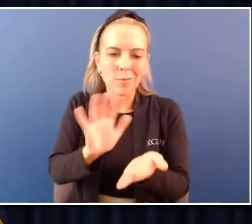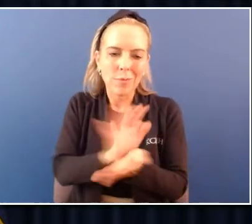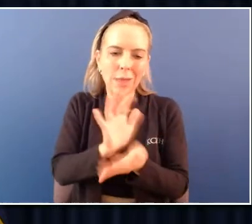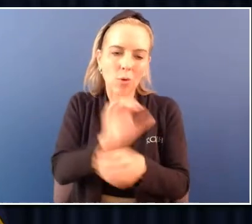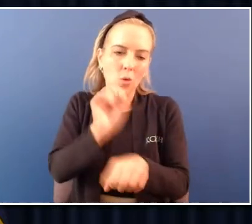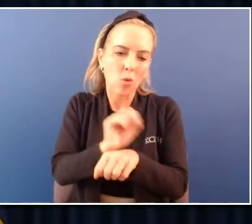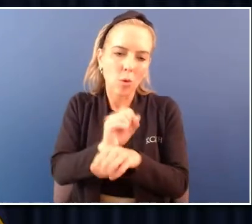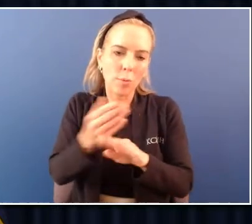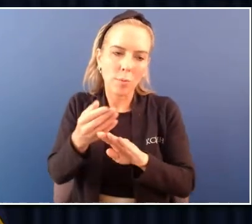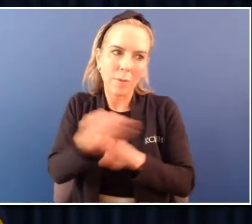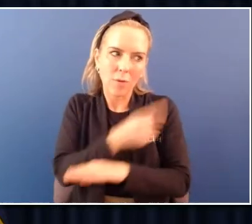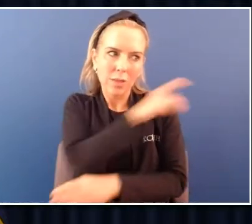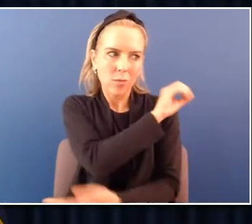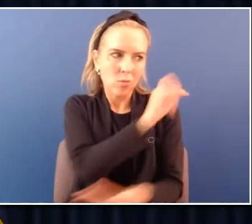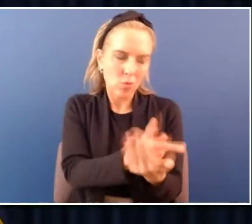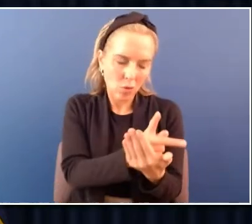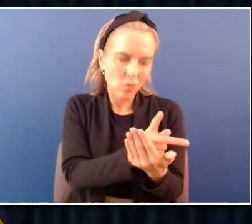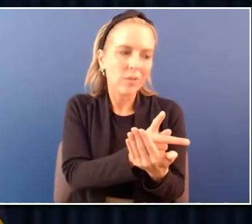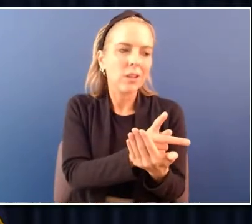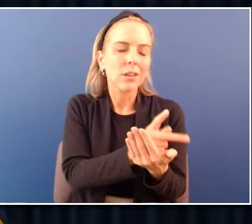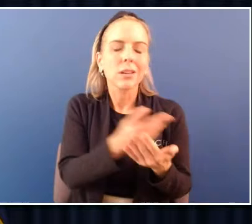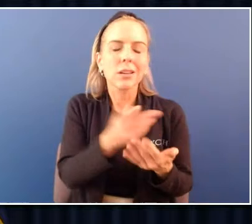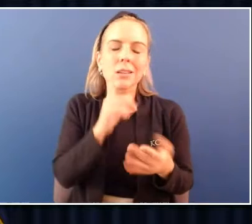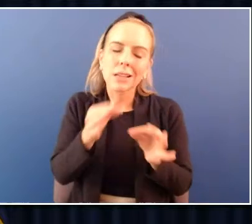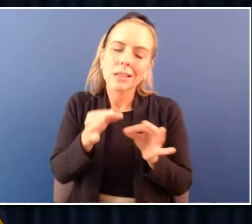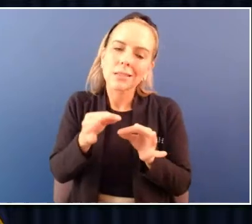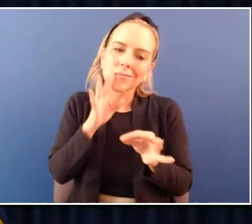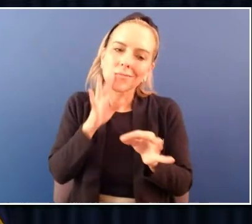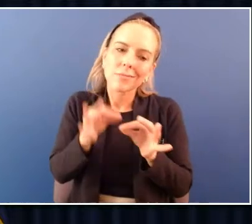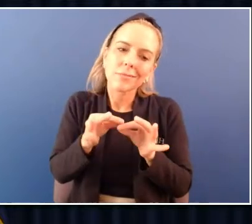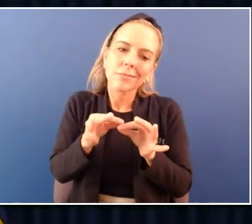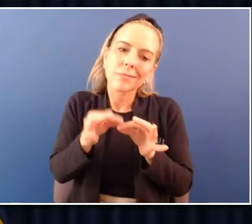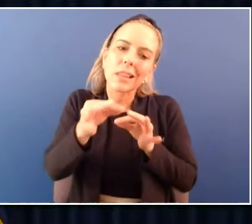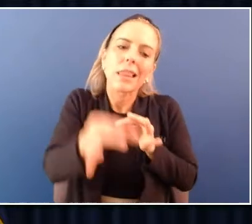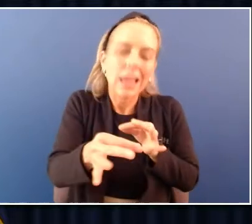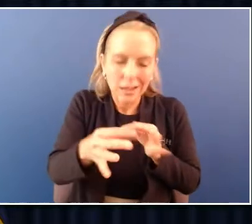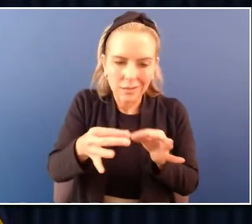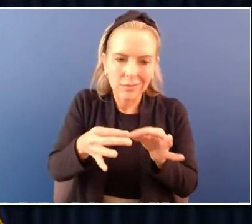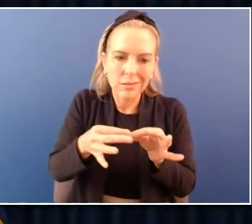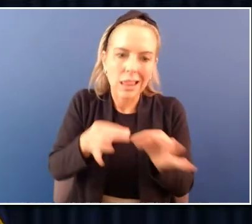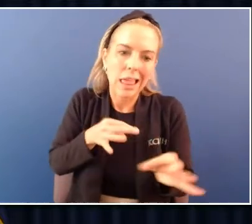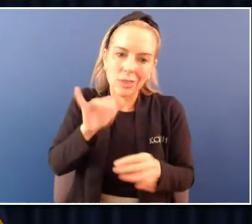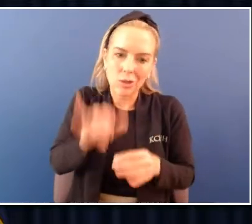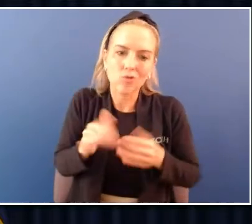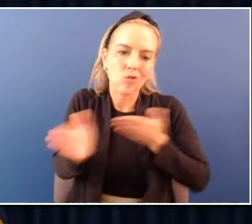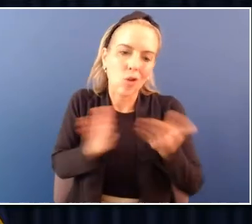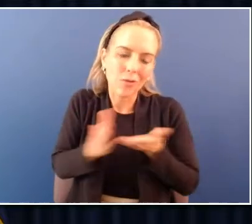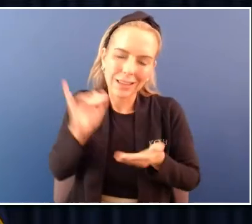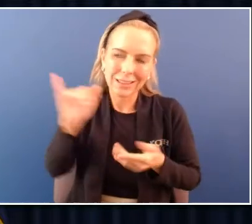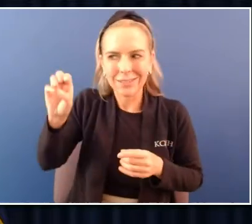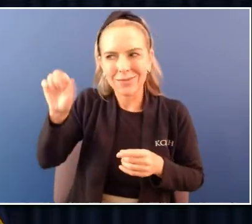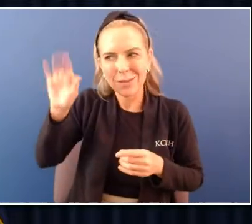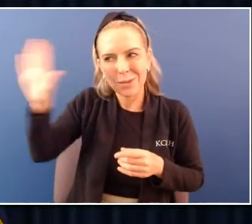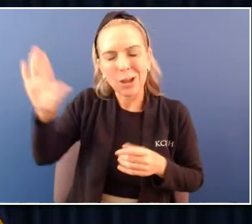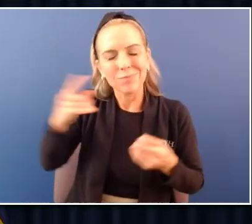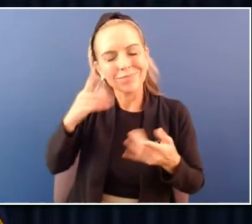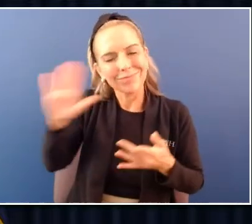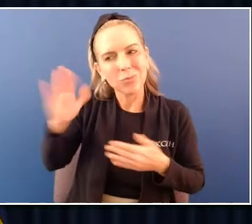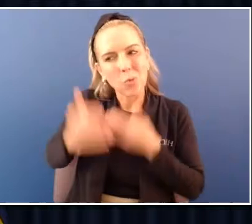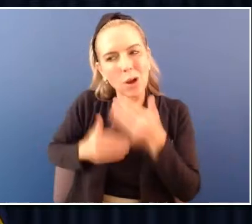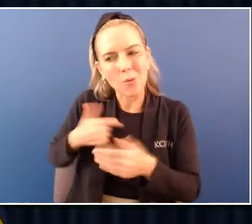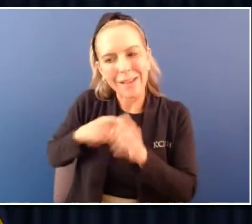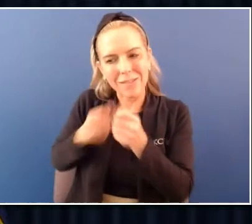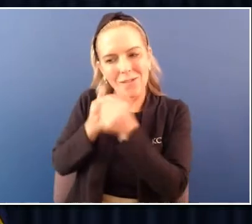That does provide a delay in services. That's typically how FEMA works, but it's a process we have to go through. On